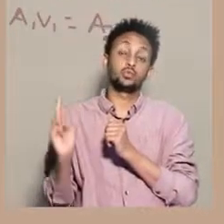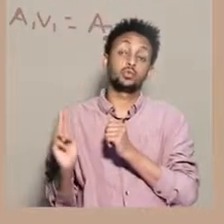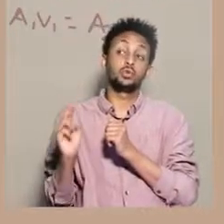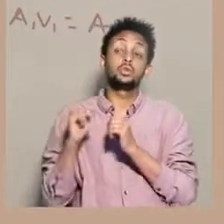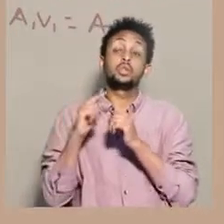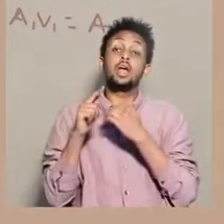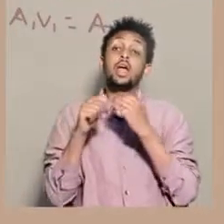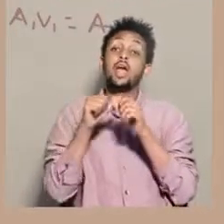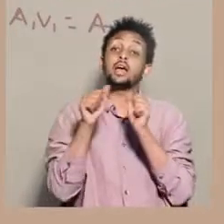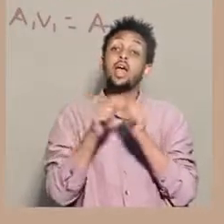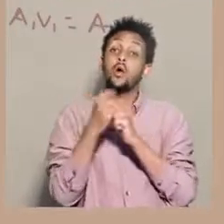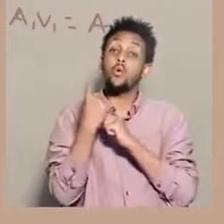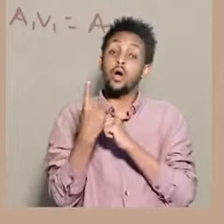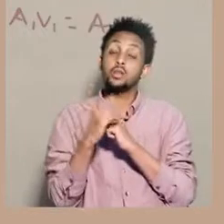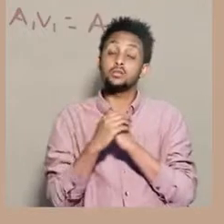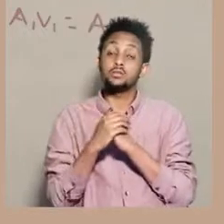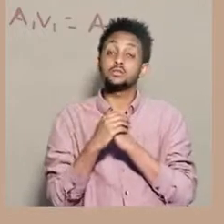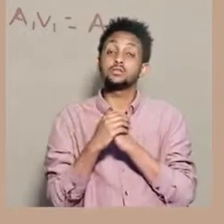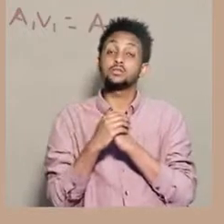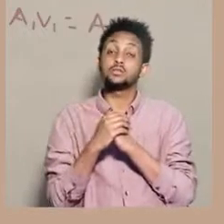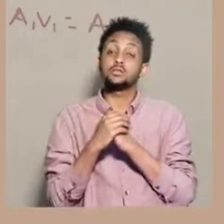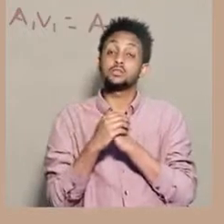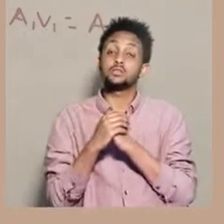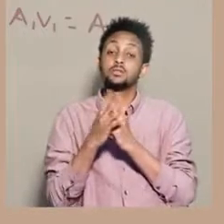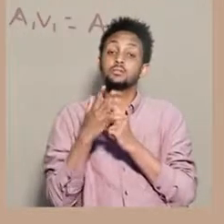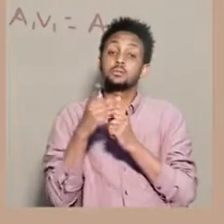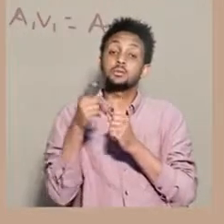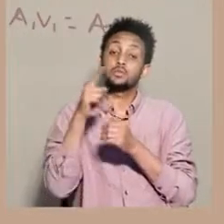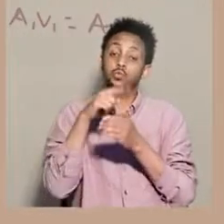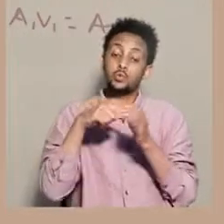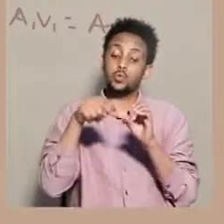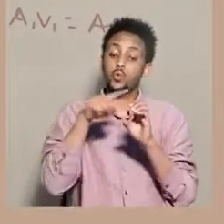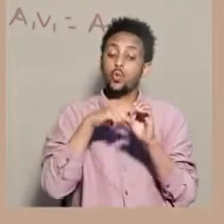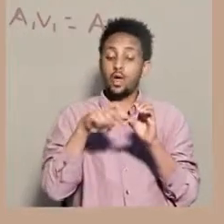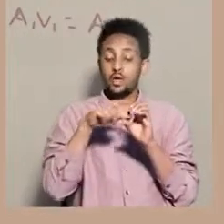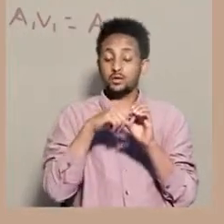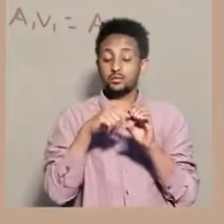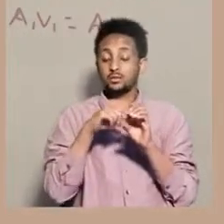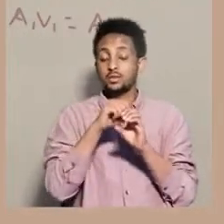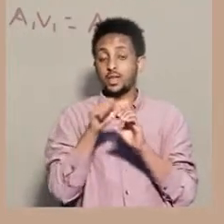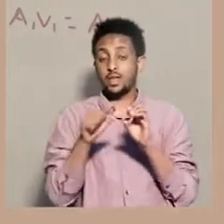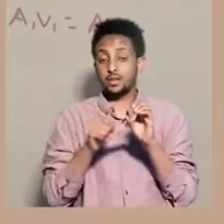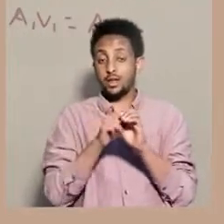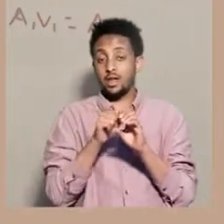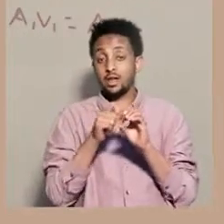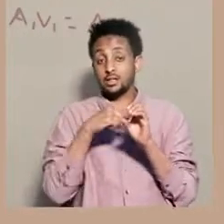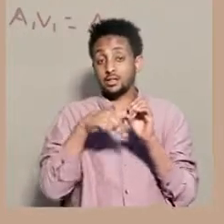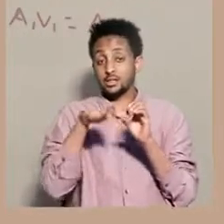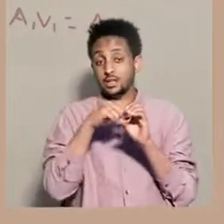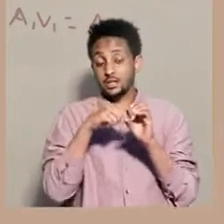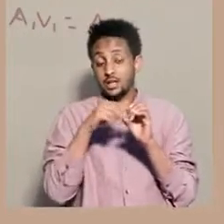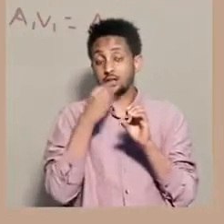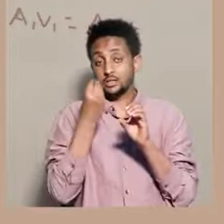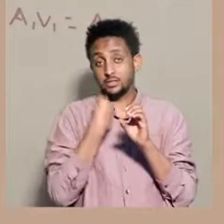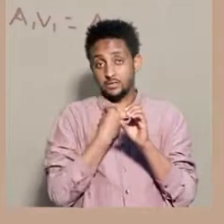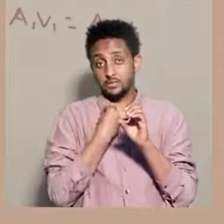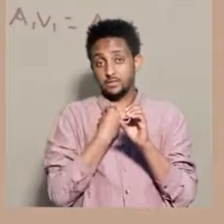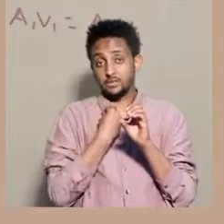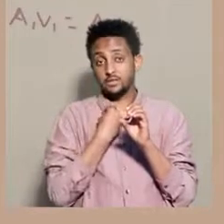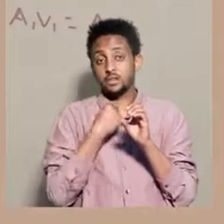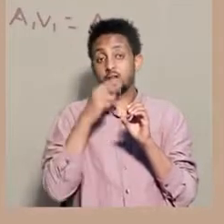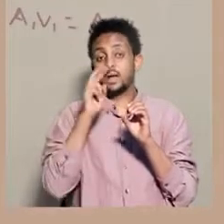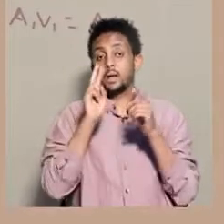Therefore, area 1, since it is a circular path, it's possible to have area of a circle can be generally given as